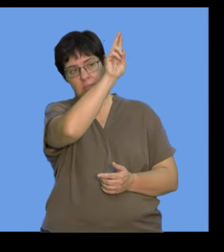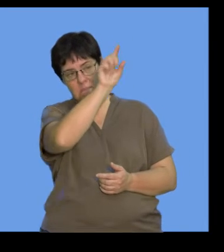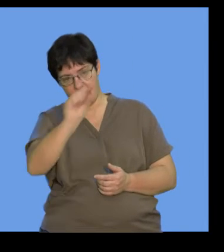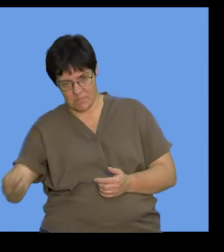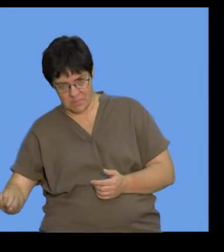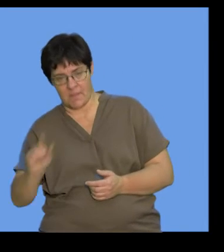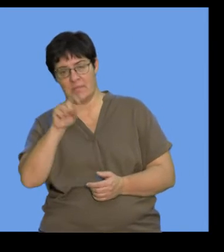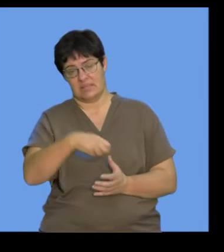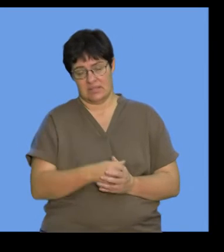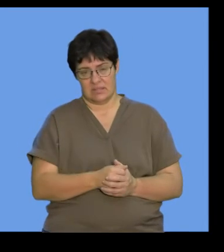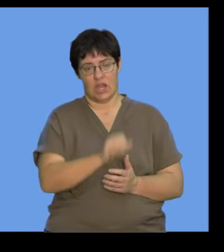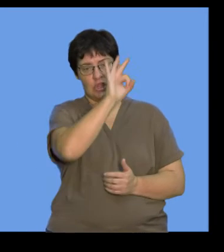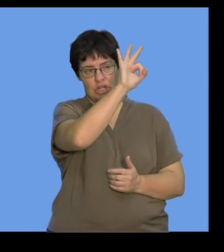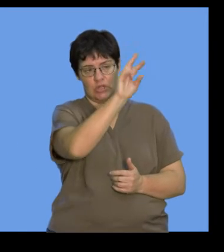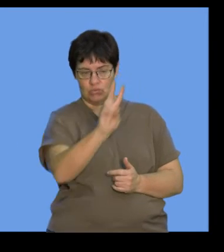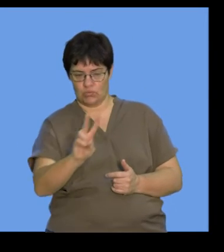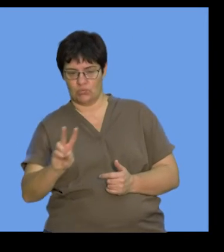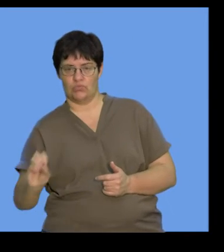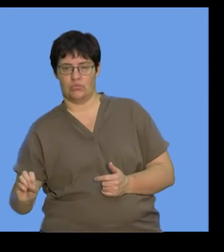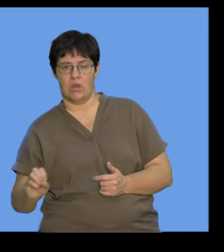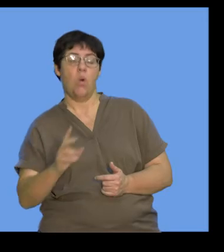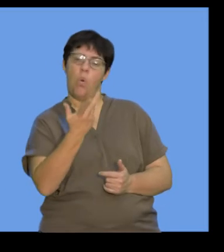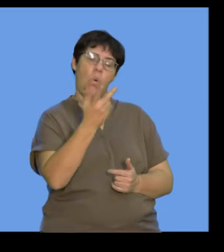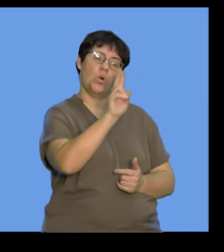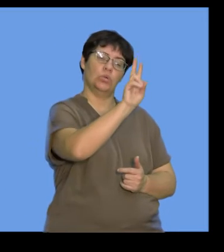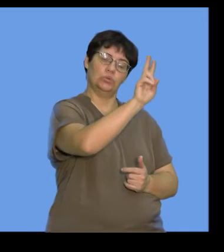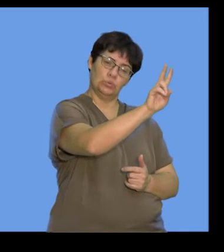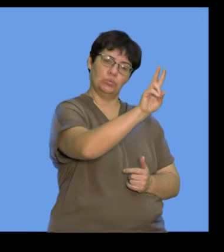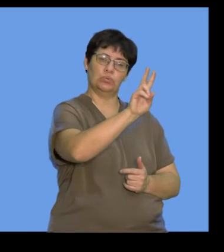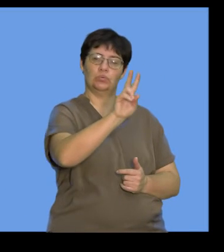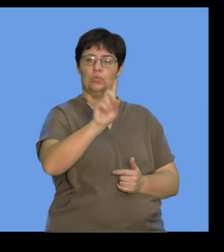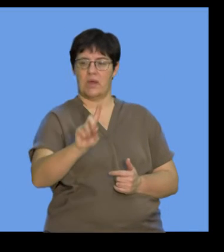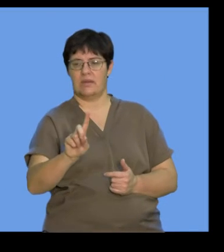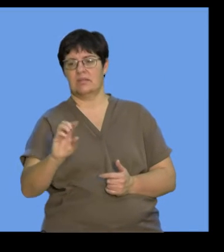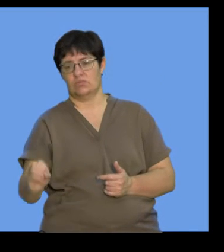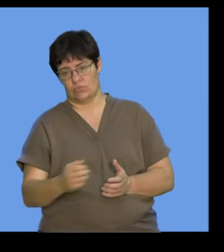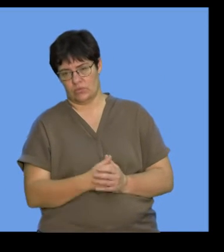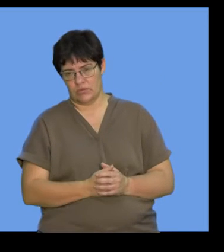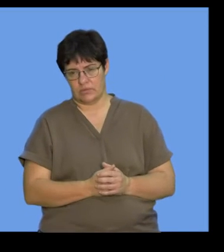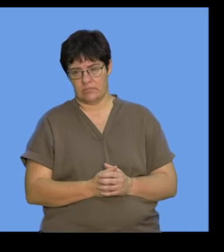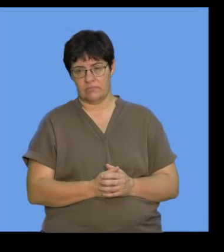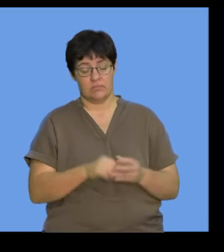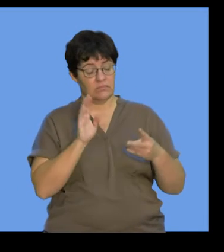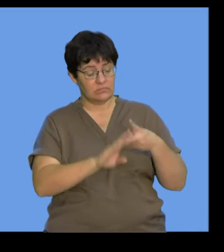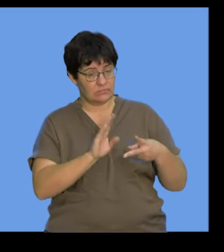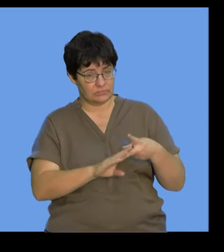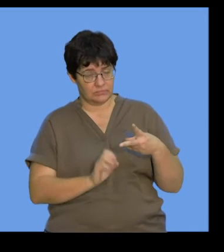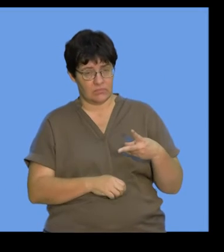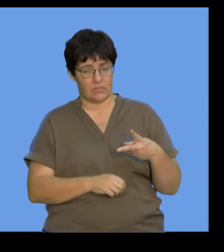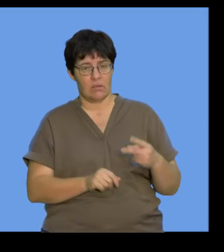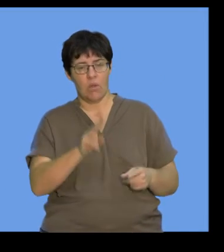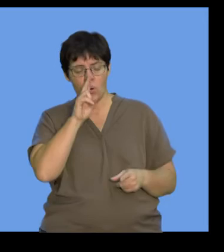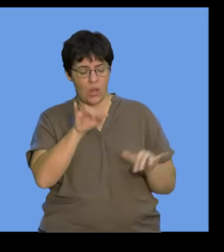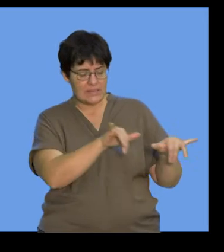in descending order of the main variable that we're dealing with. Number 2, make sure that you test for a